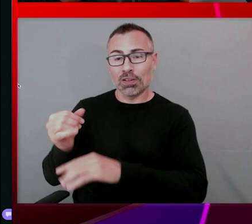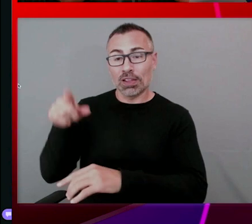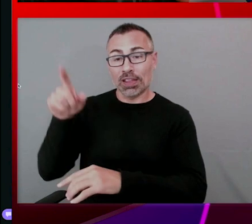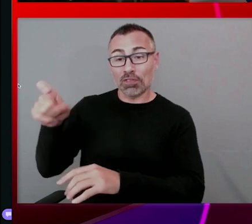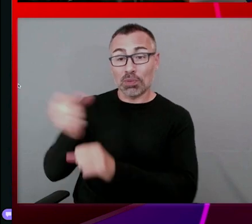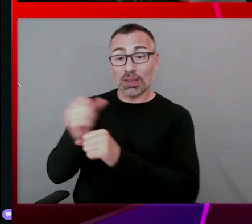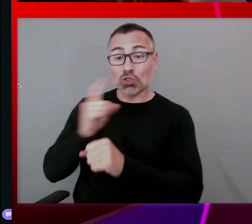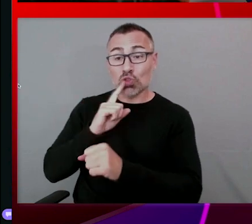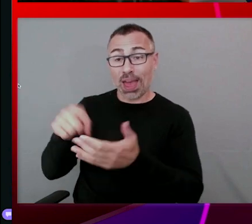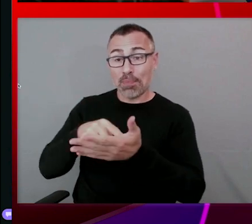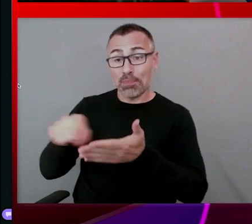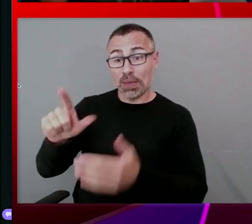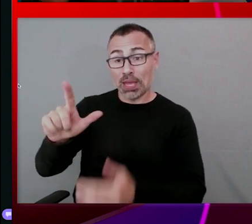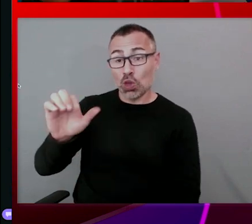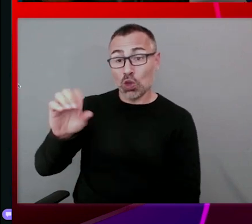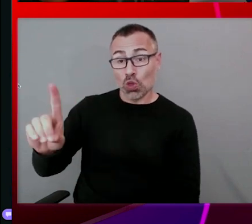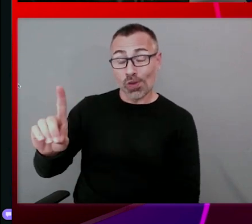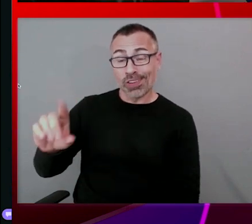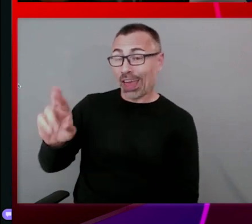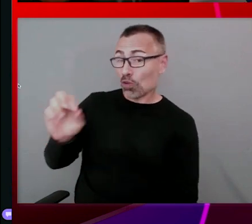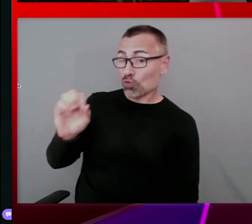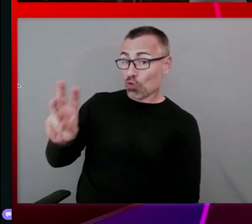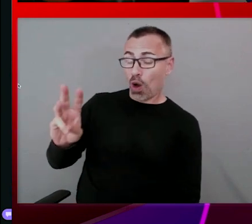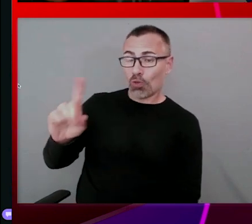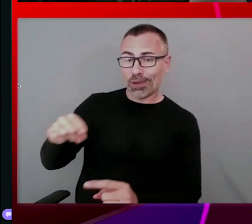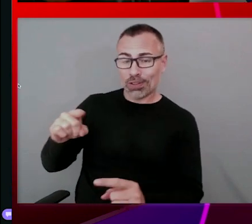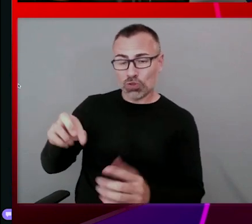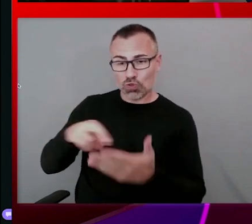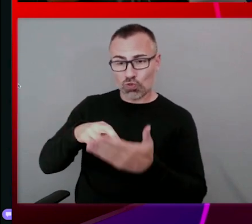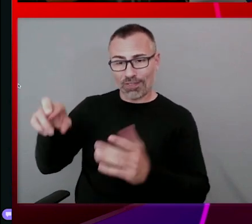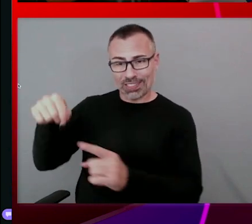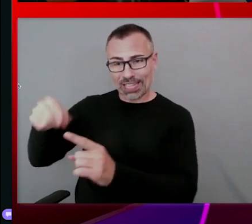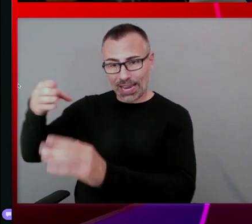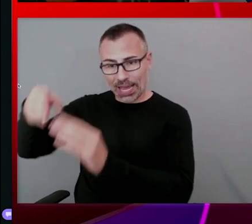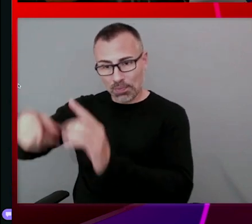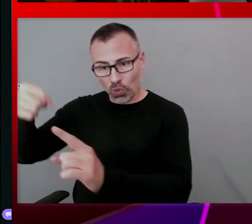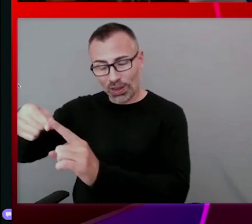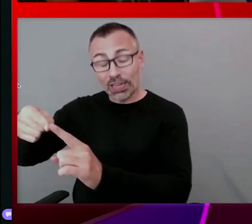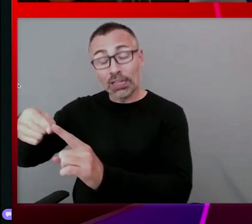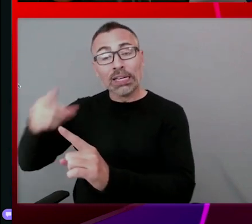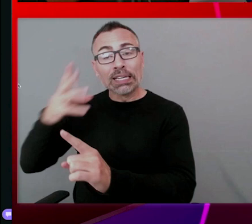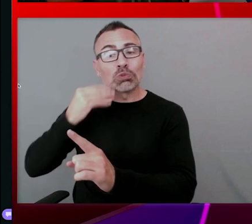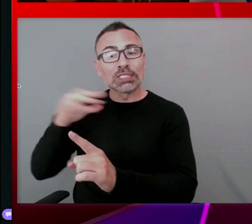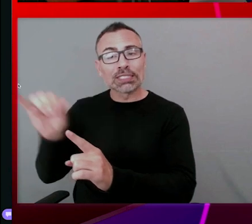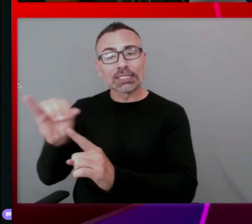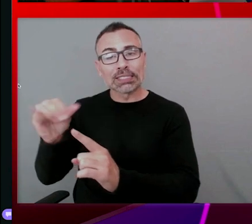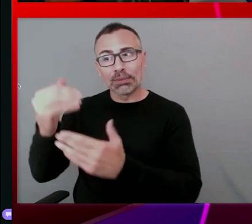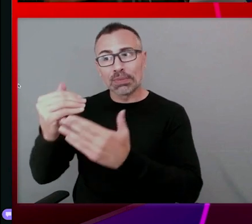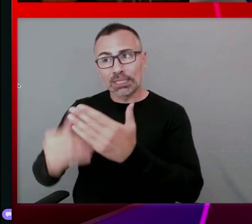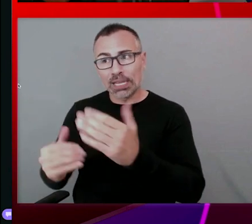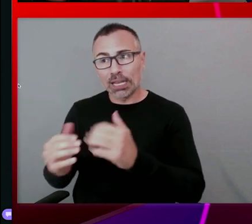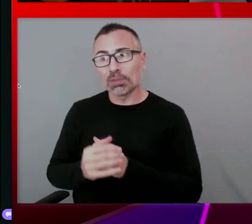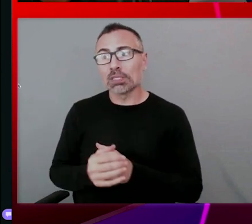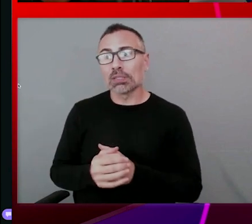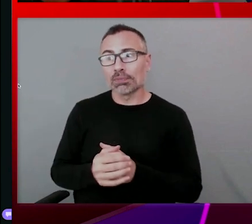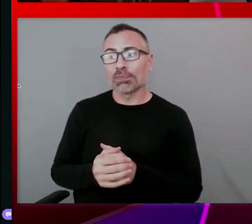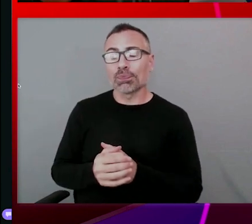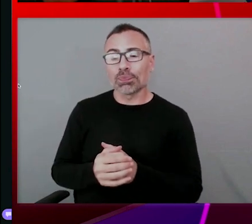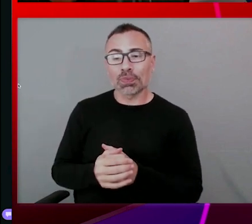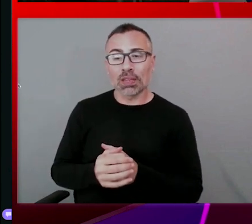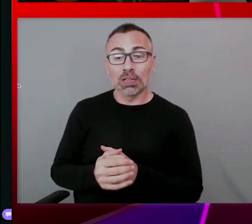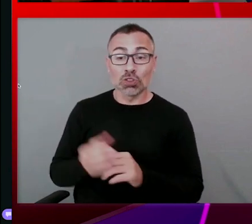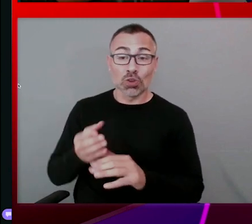when you make the request to that endpoint, goes through the exact same steps. So previously, as a